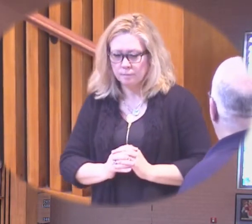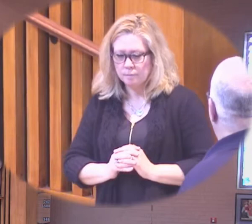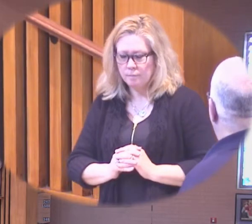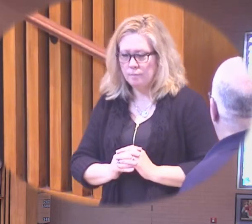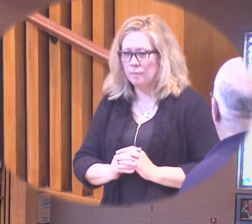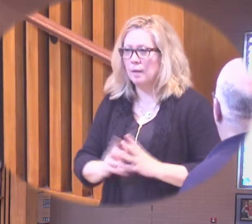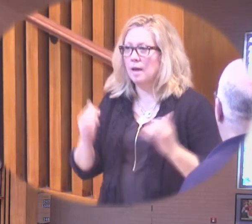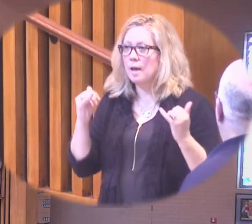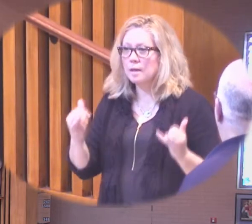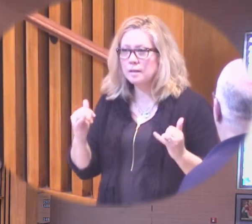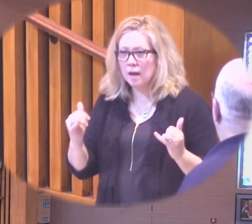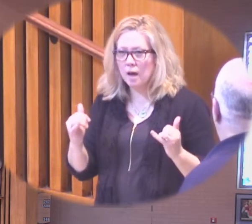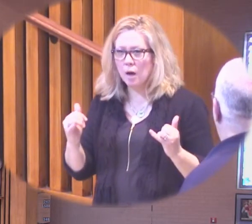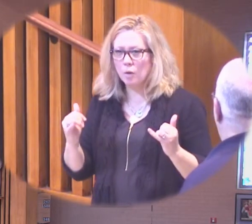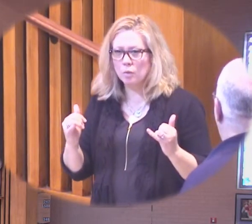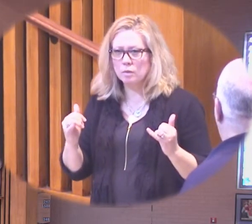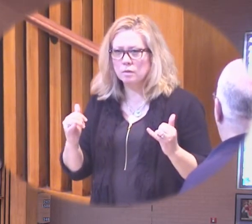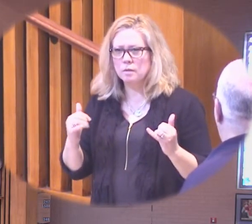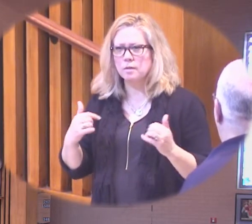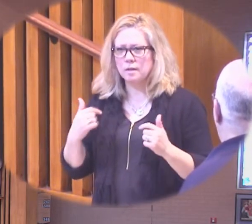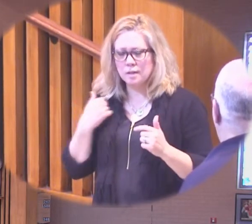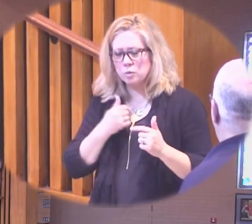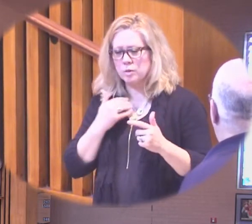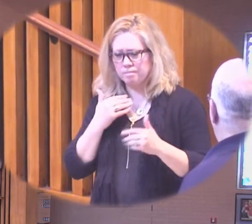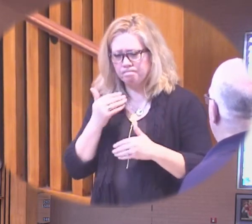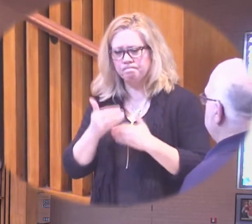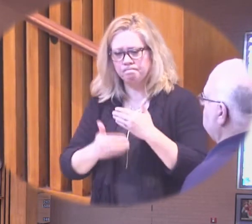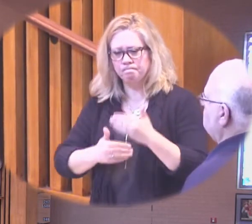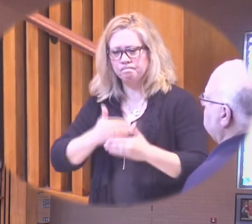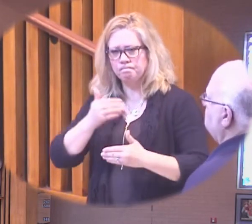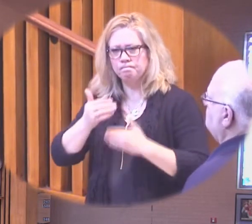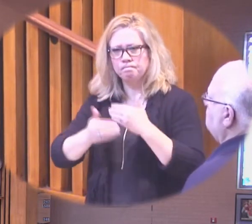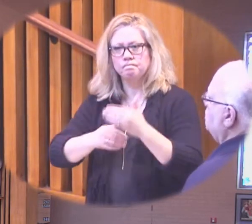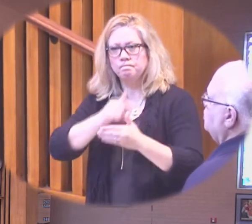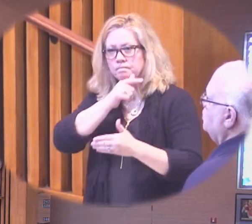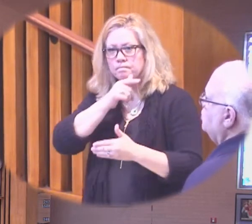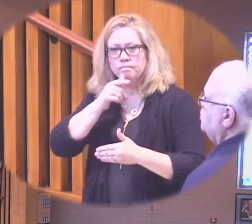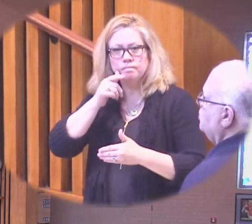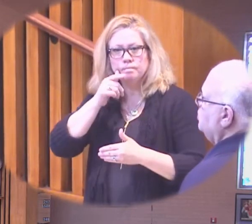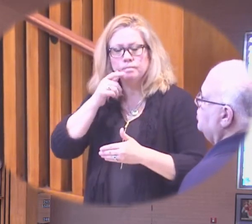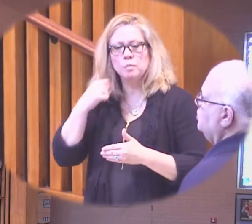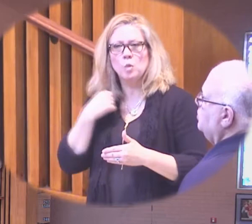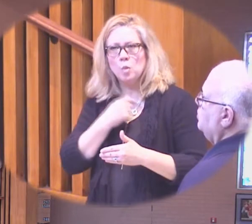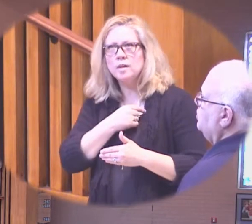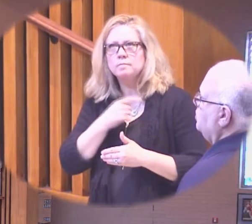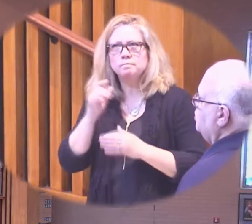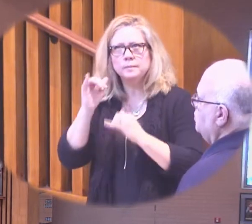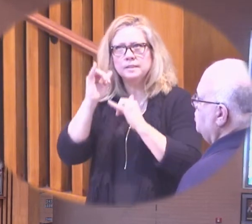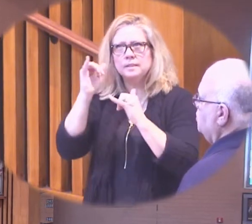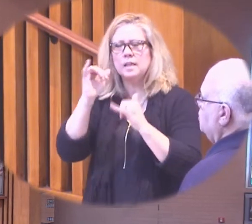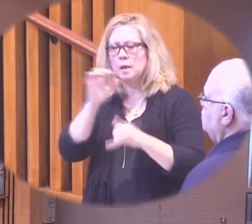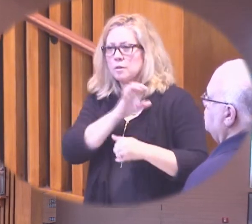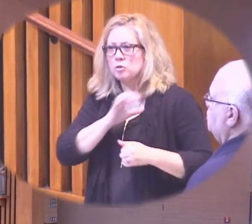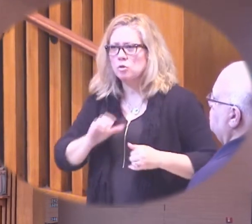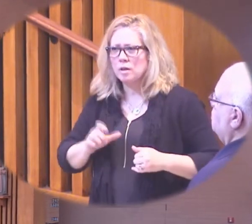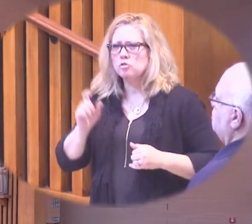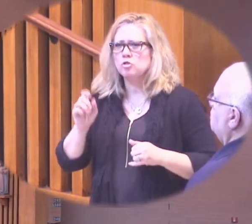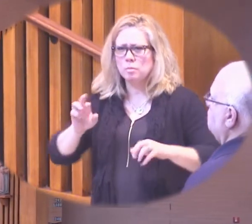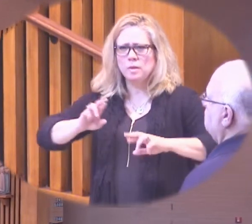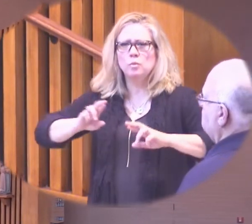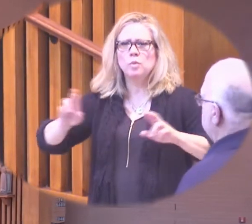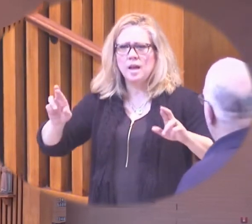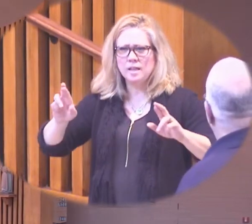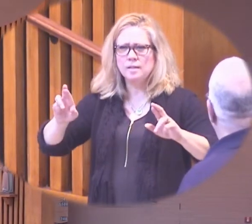And now as we journey through Lent, may we, like Christ, be willing to enter into deep prayer with